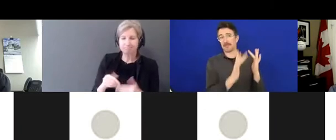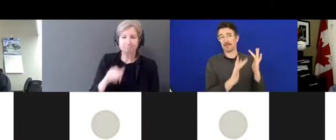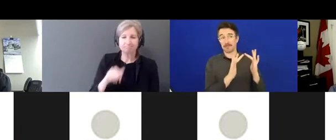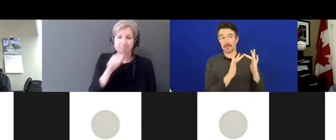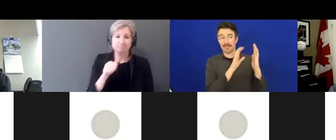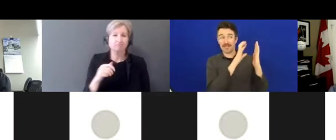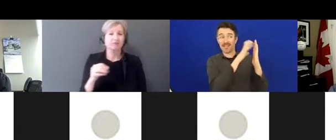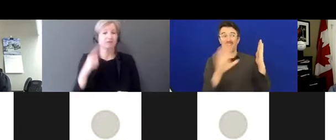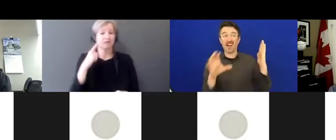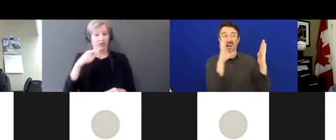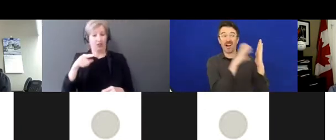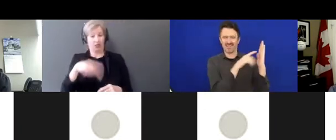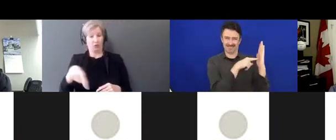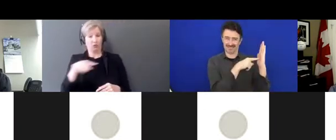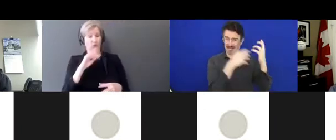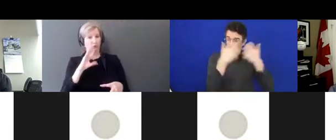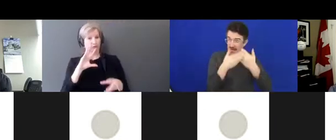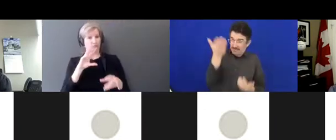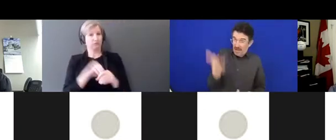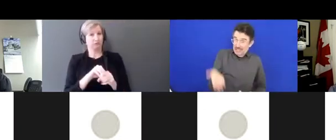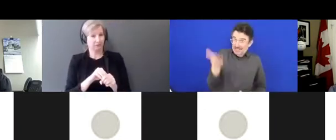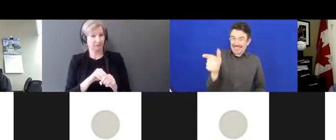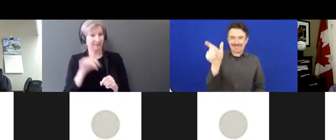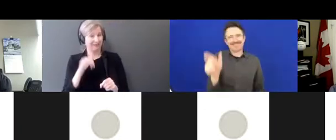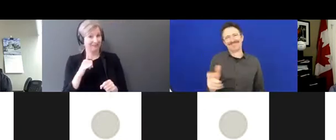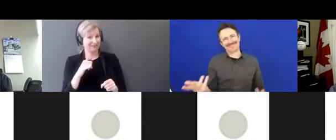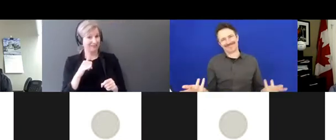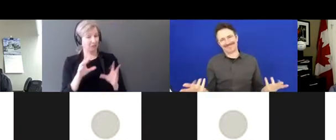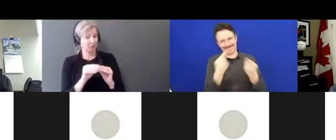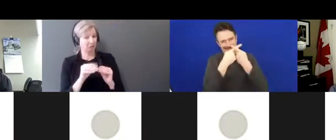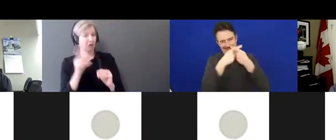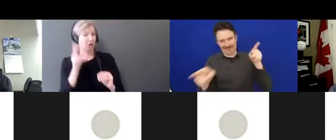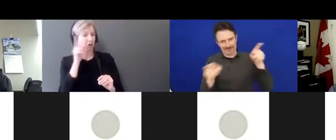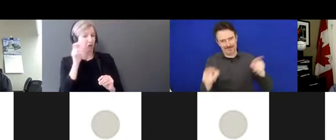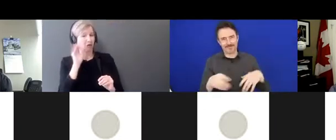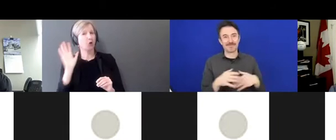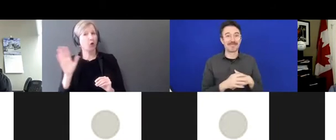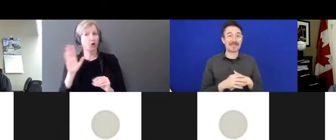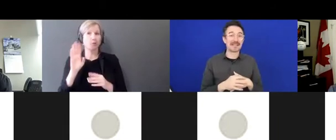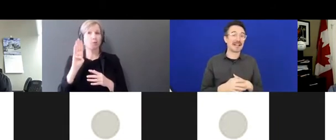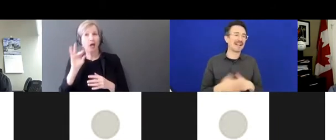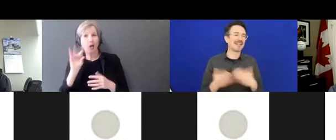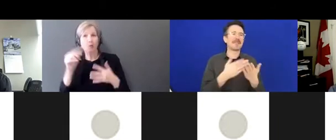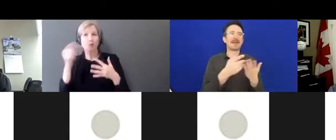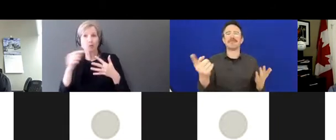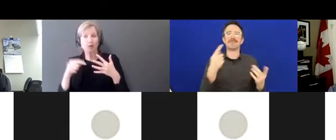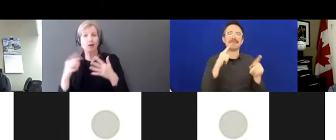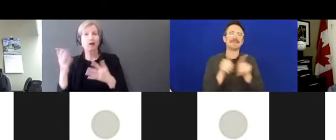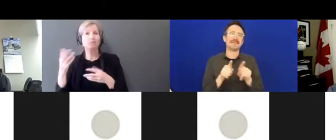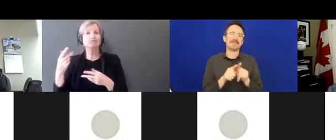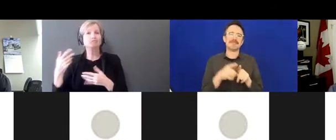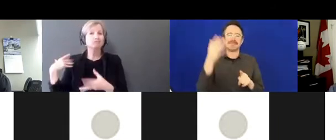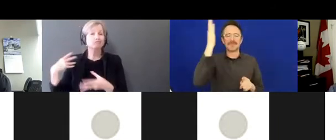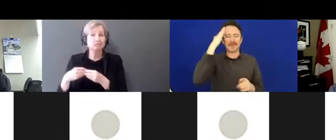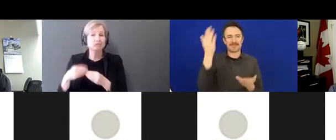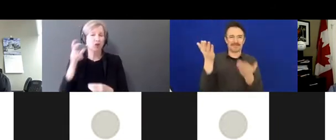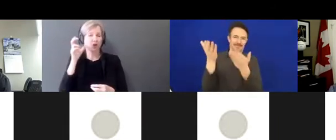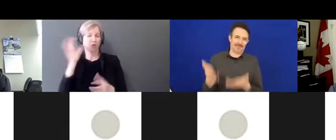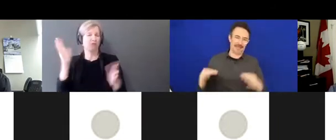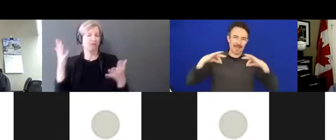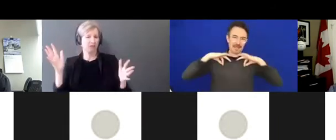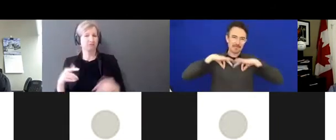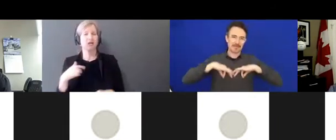on this call have heard it several times before. So I thought instead of that, I just offer a personal reflection and